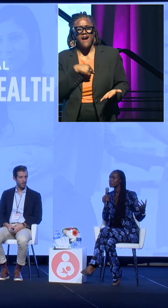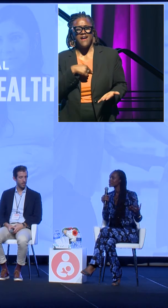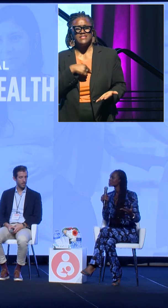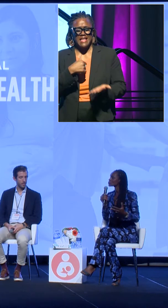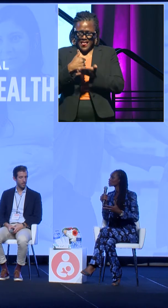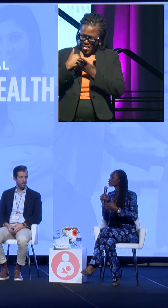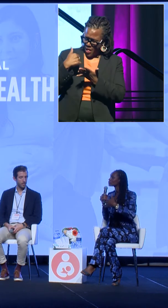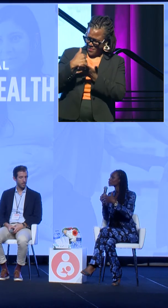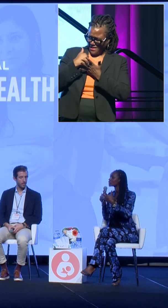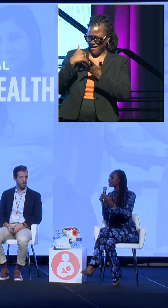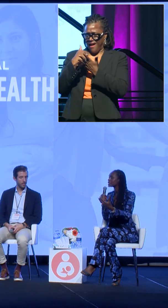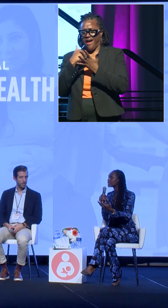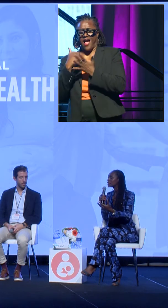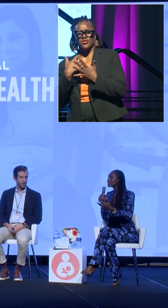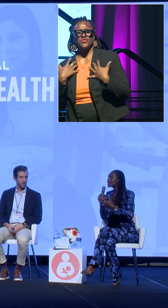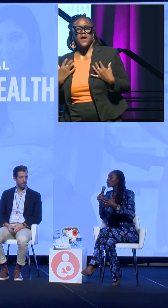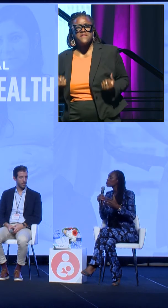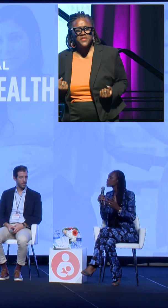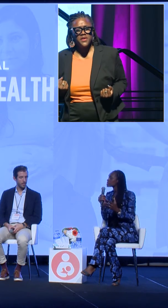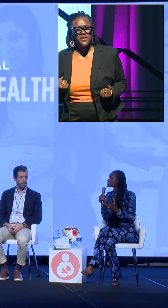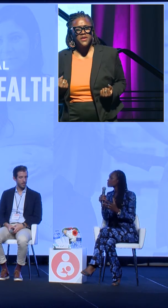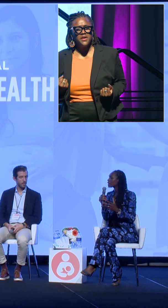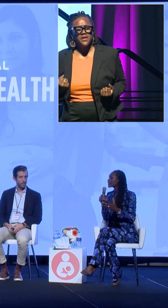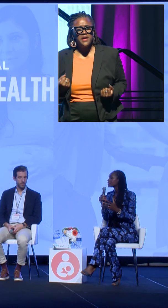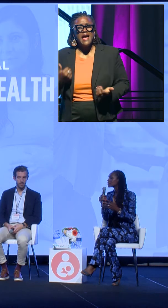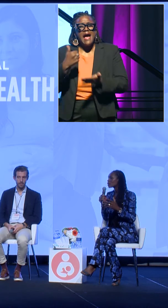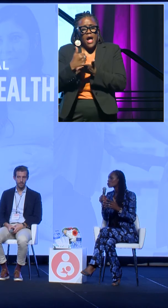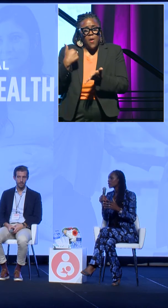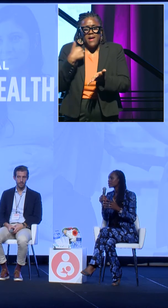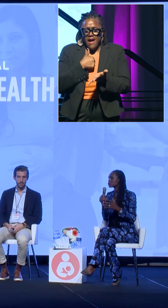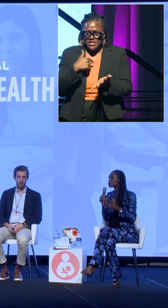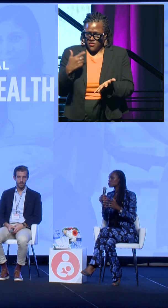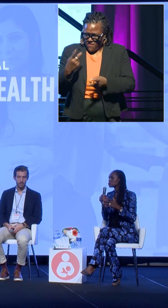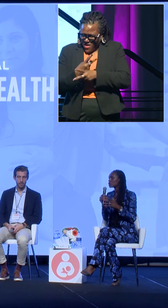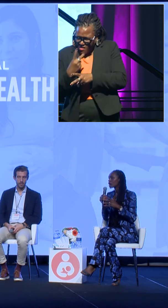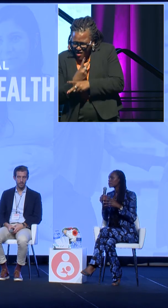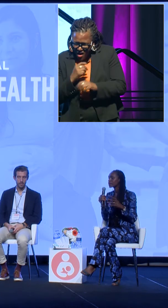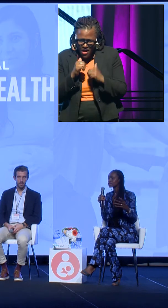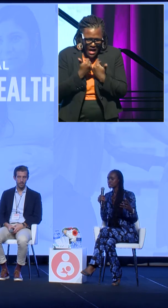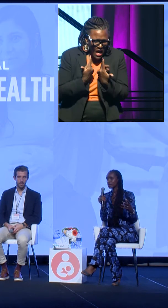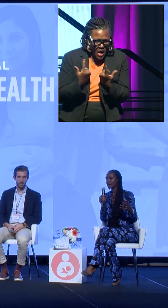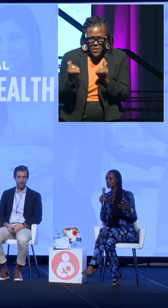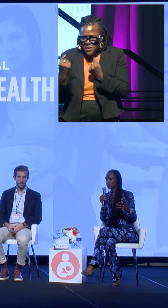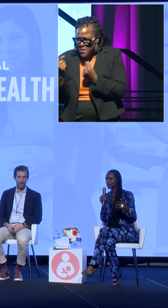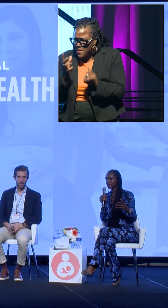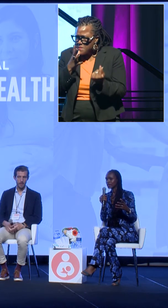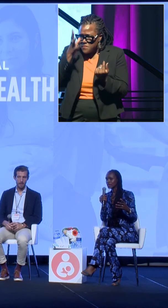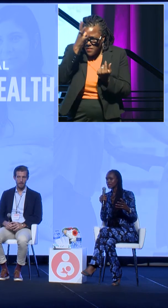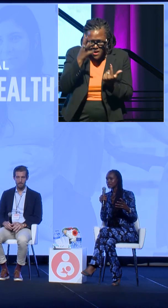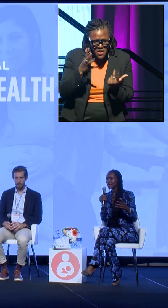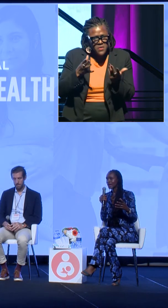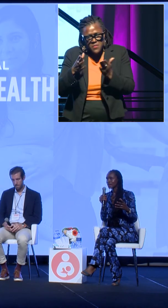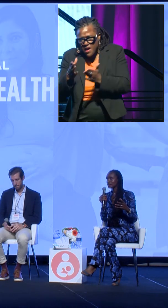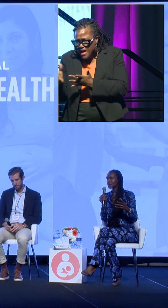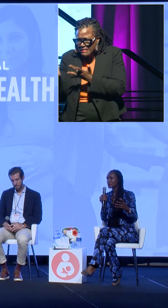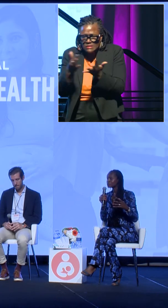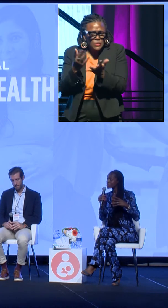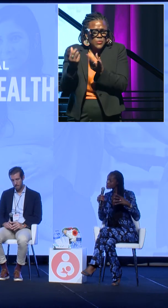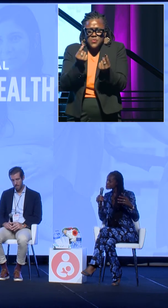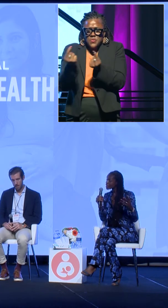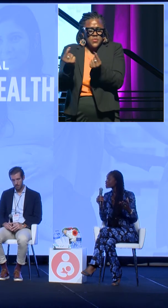and helping us recover and helping us to find our way to a parenting pathway